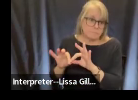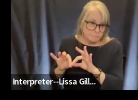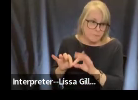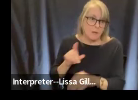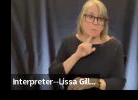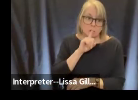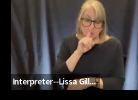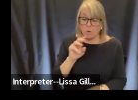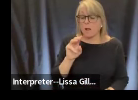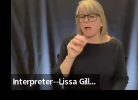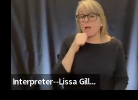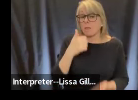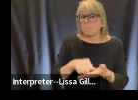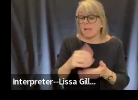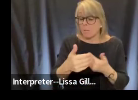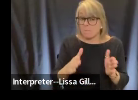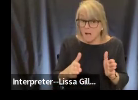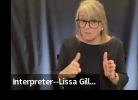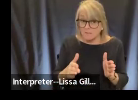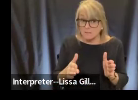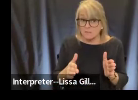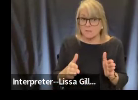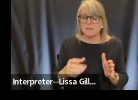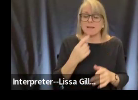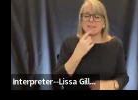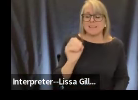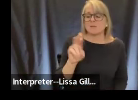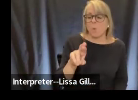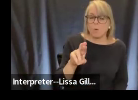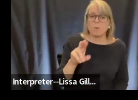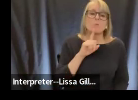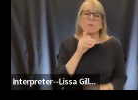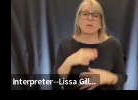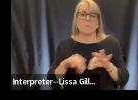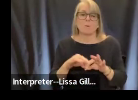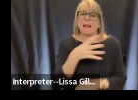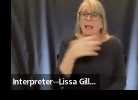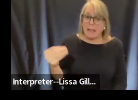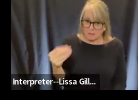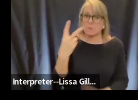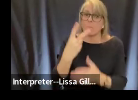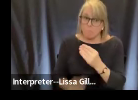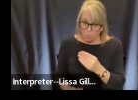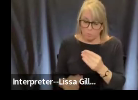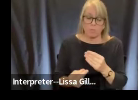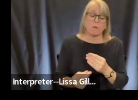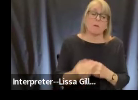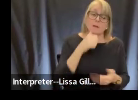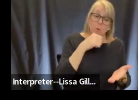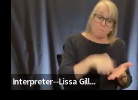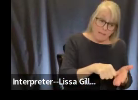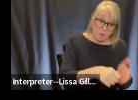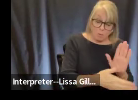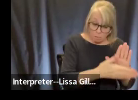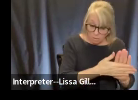on the mailbox. This says or the home. I would say and the home. Sometimes neighborhoods also put the